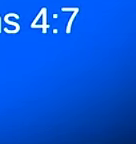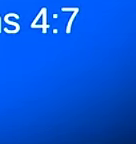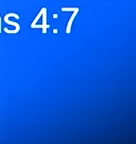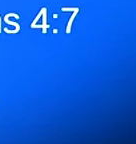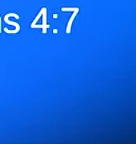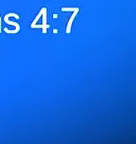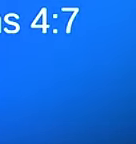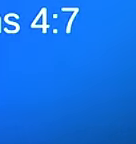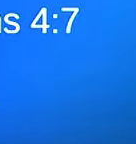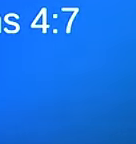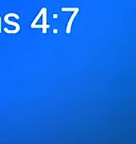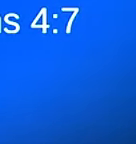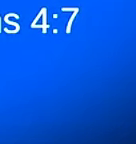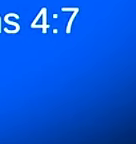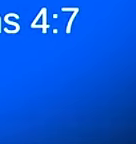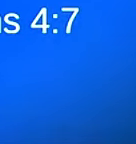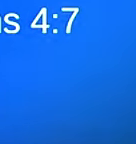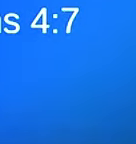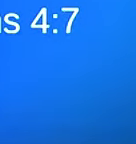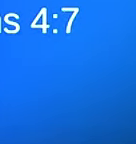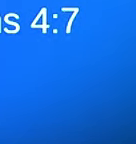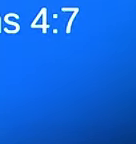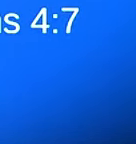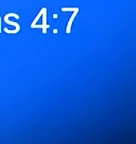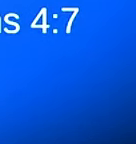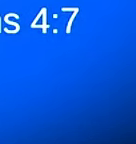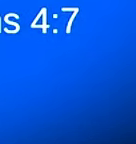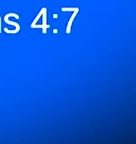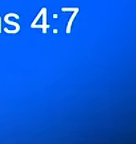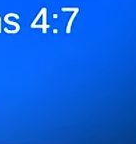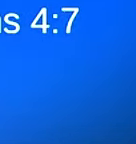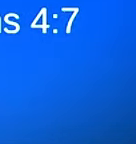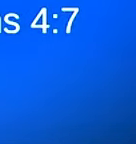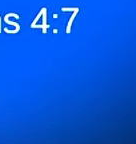homa etibaako inyimu aduonu nan. Ephesians 4 1.